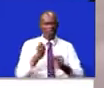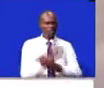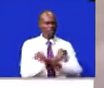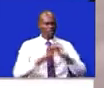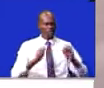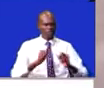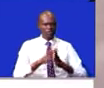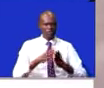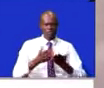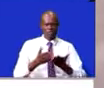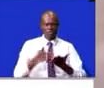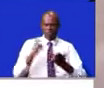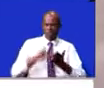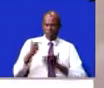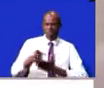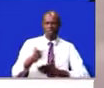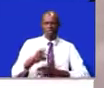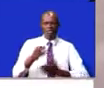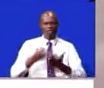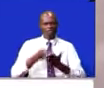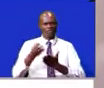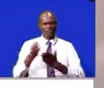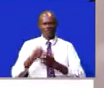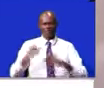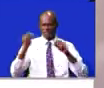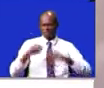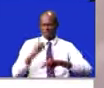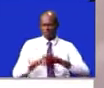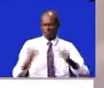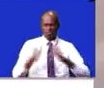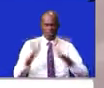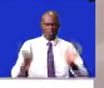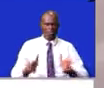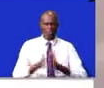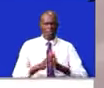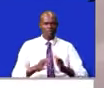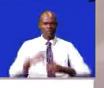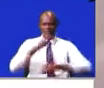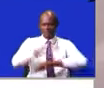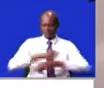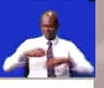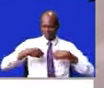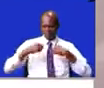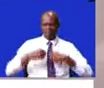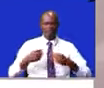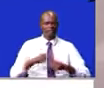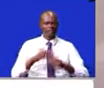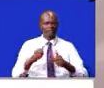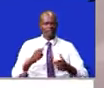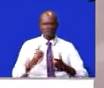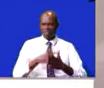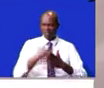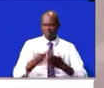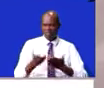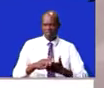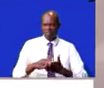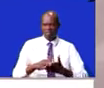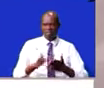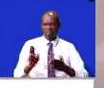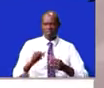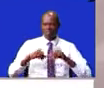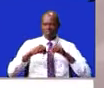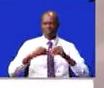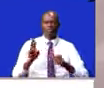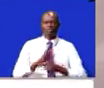to afford at this time that they have open school the new uniform, mtoto ataendelea kutumia ile